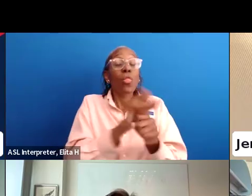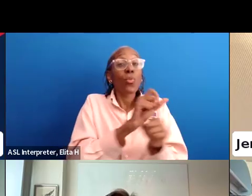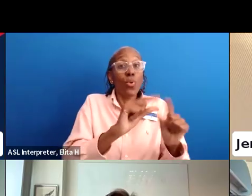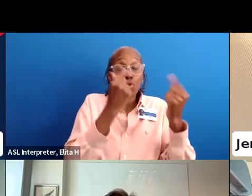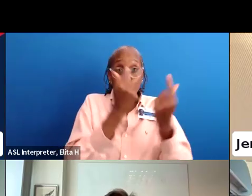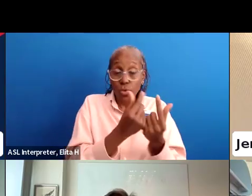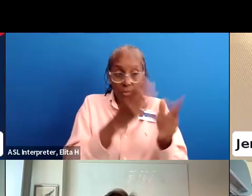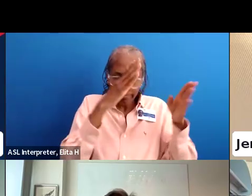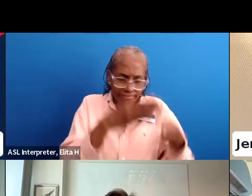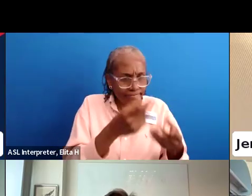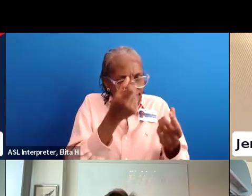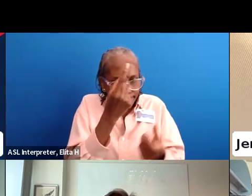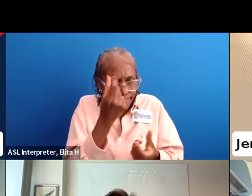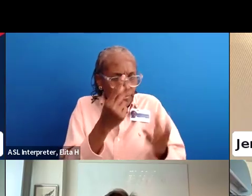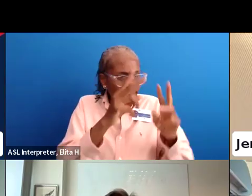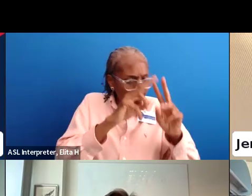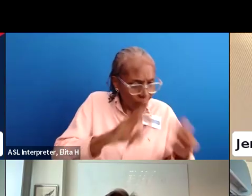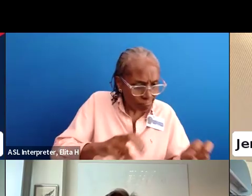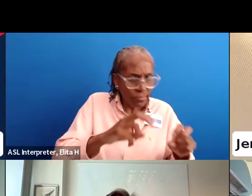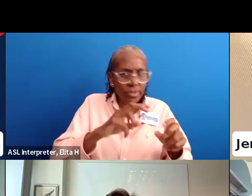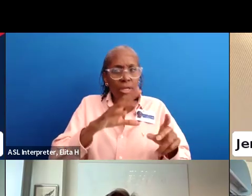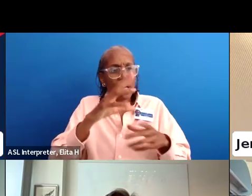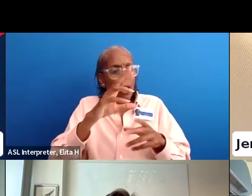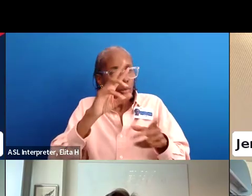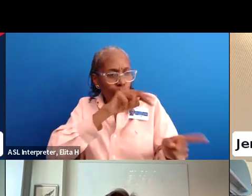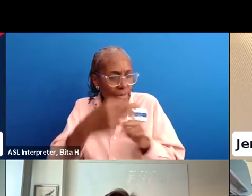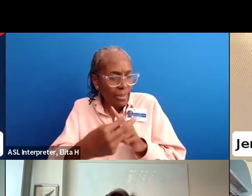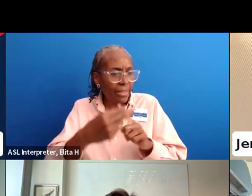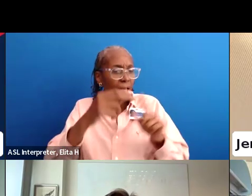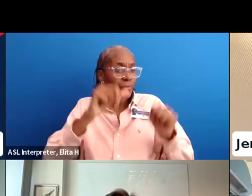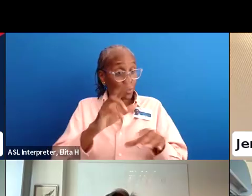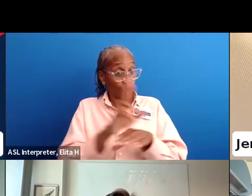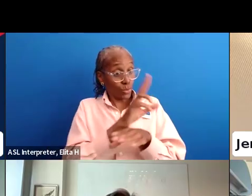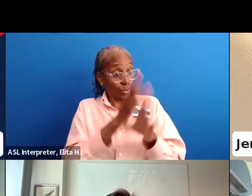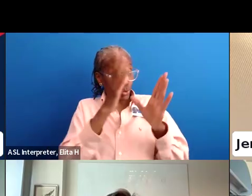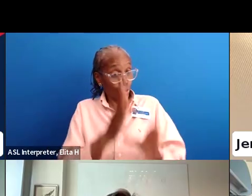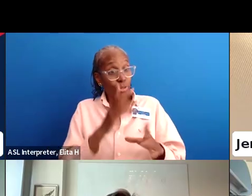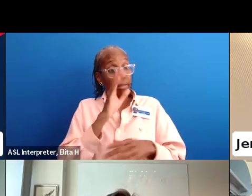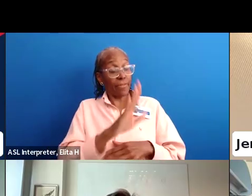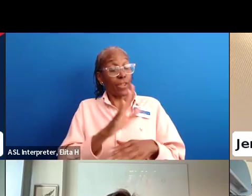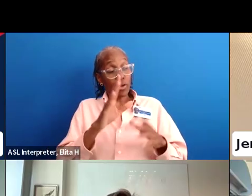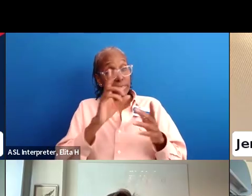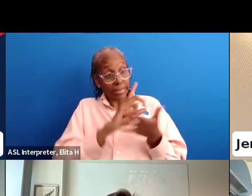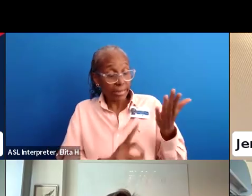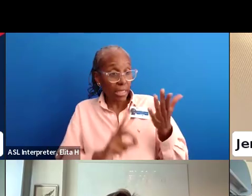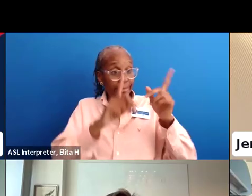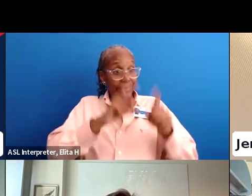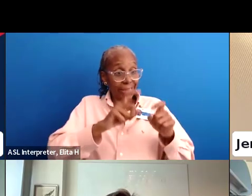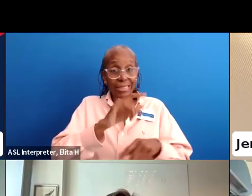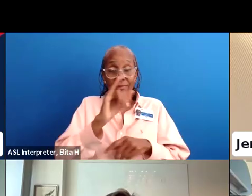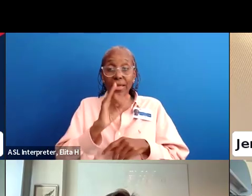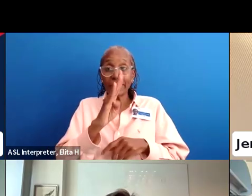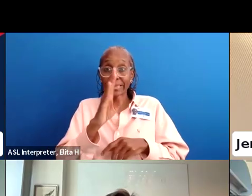to focus on understanding and incorporating the perspectives of potential users into the design, testing, and application of